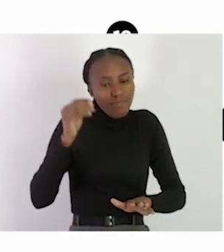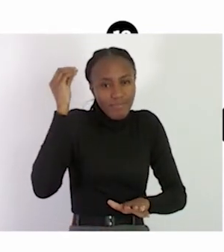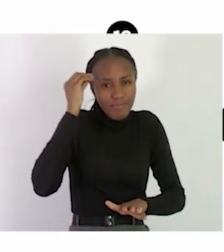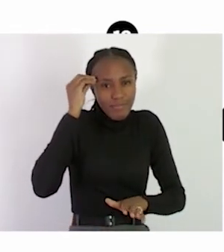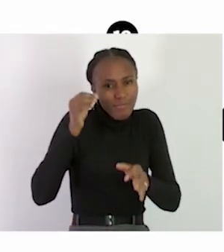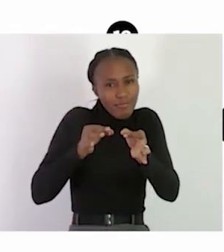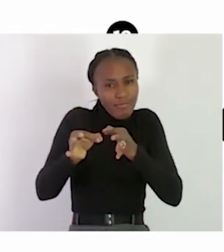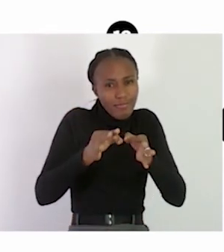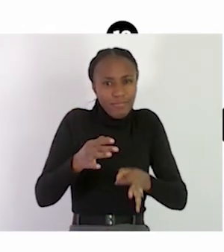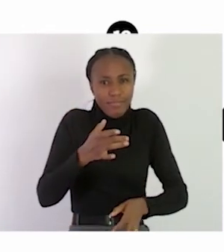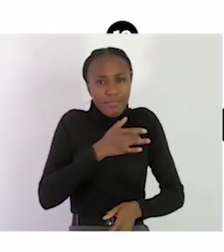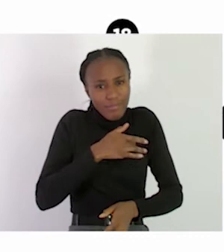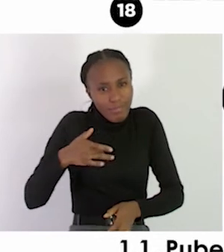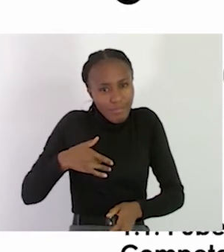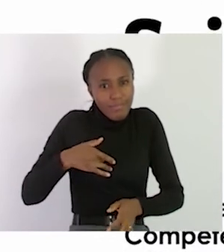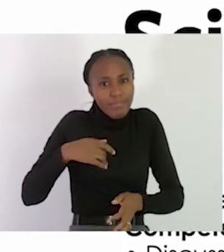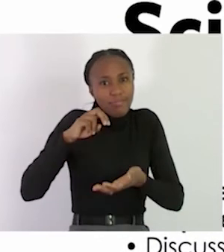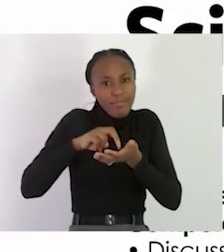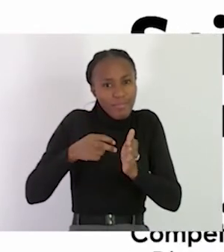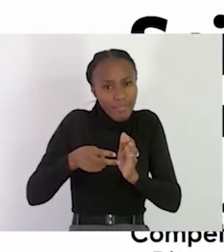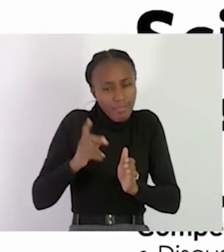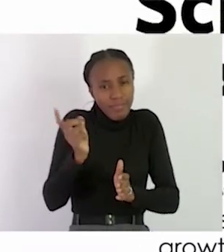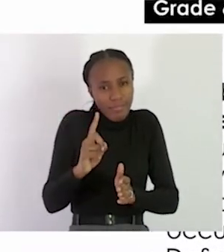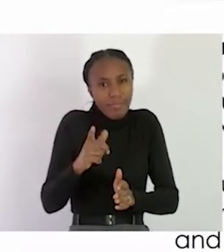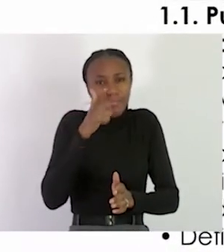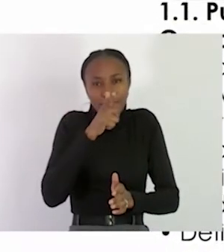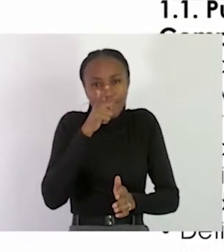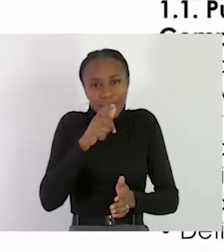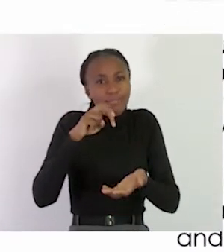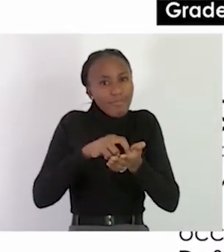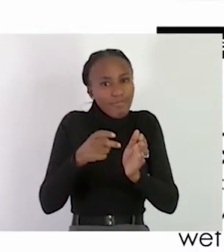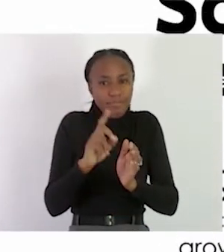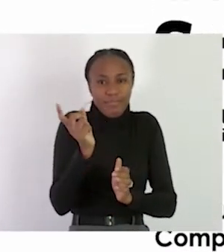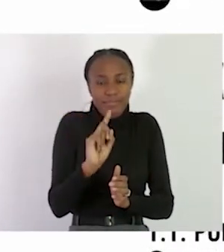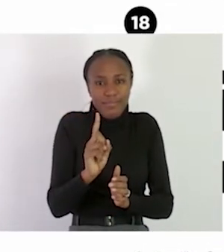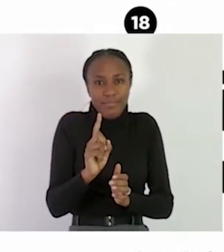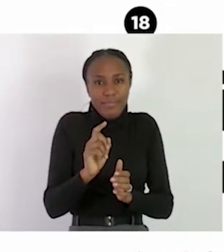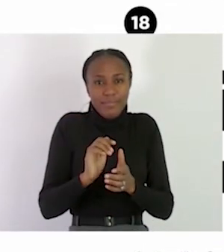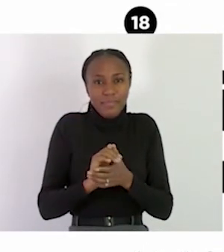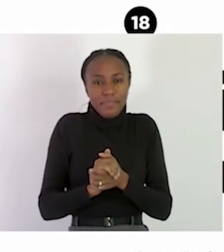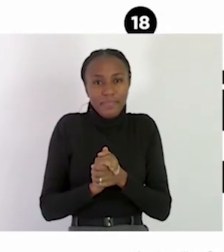define sex and you should be able to define sexual intercourse.